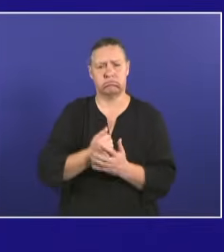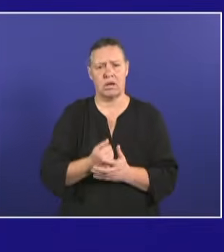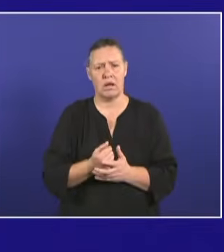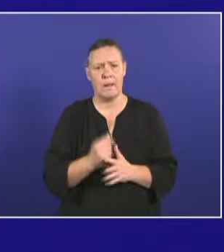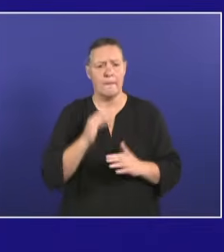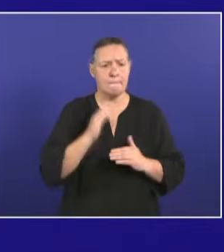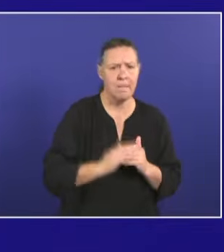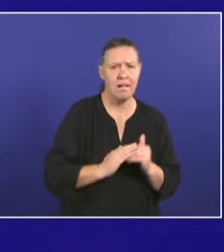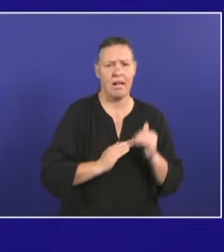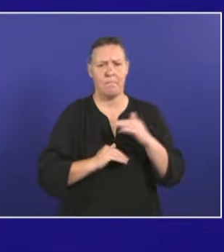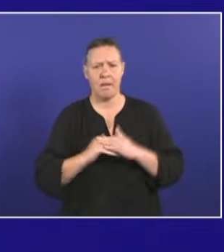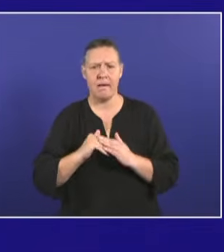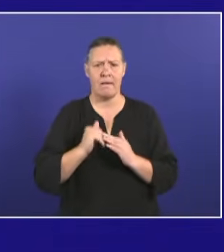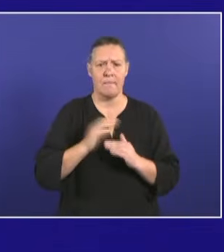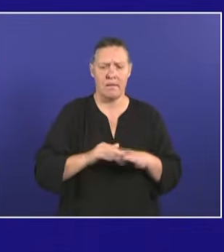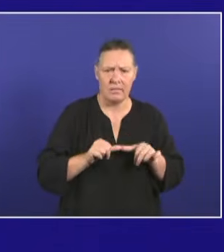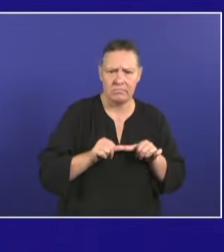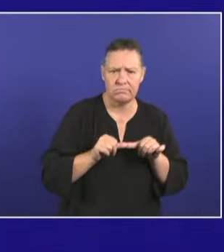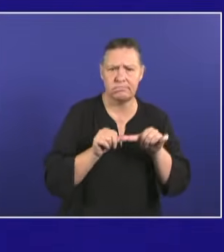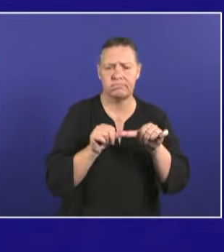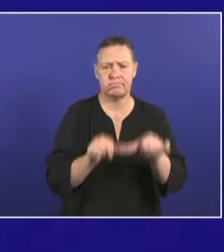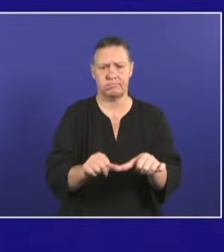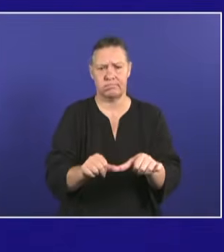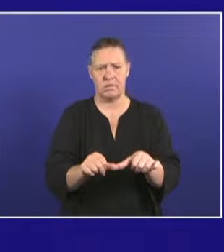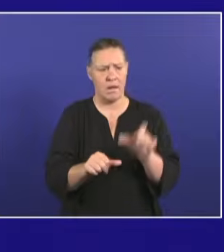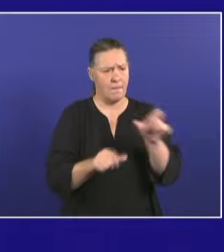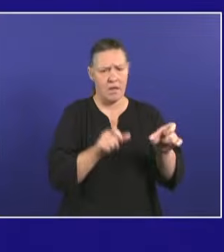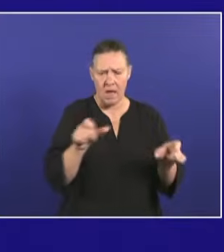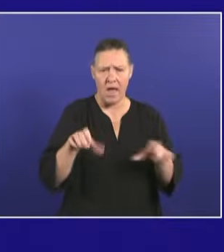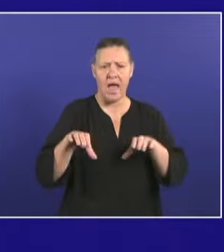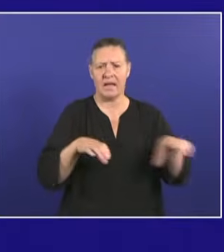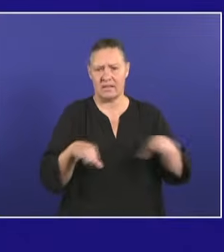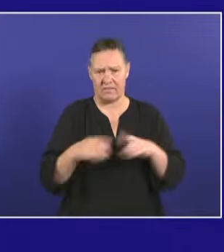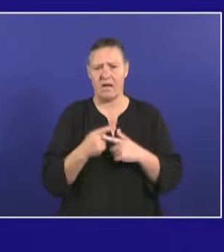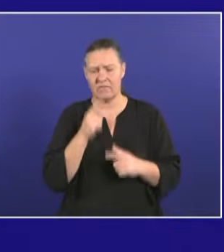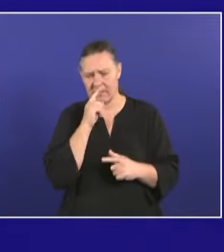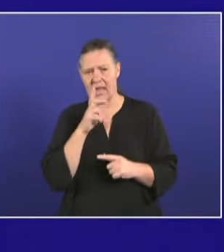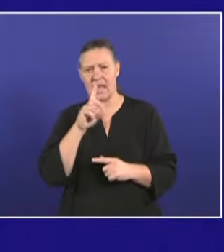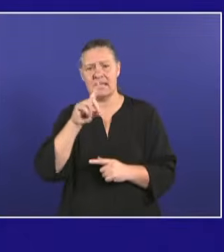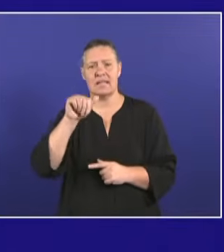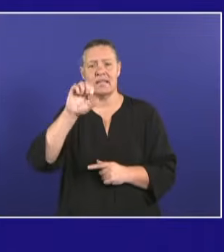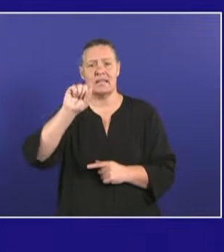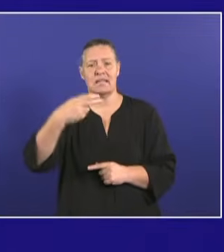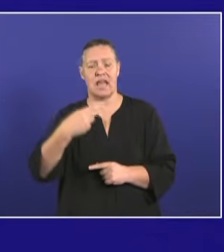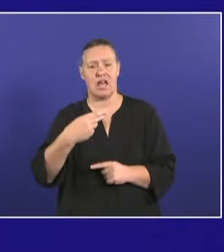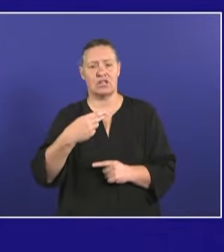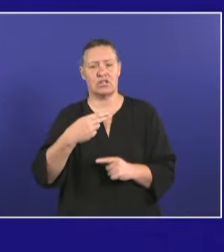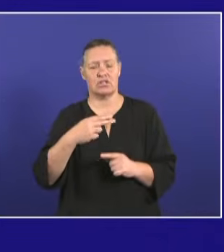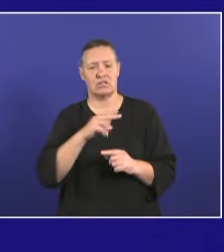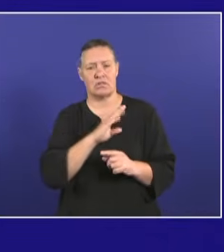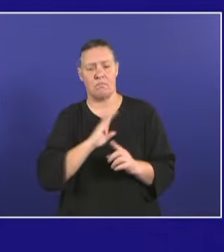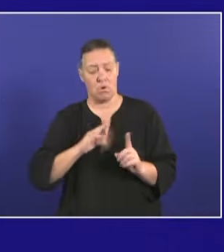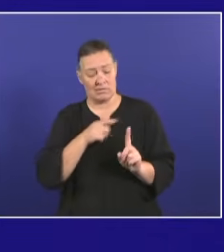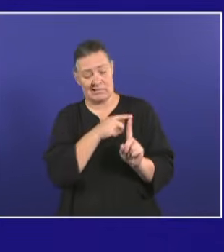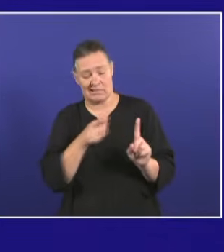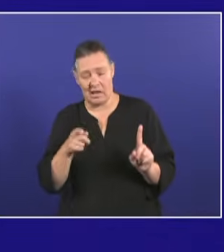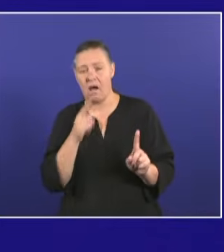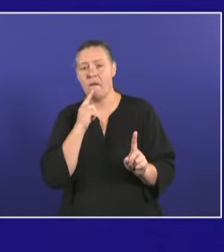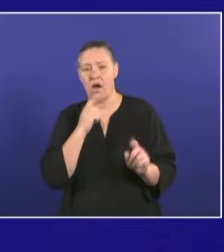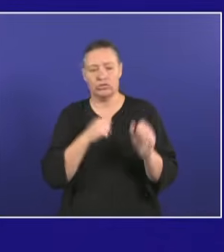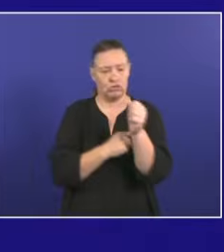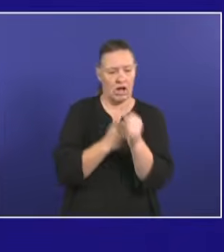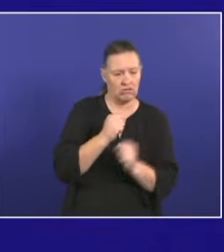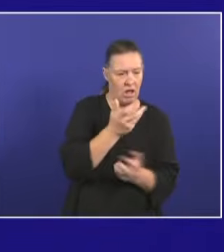building. We have every constituency active. We track you all in dashboards, as you all know. We make sure that every structure is engaging